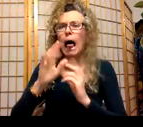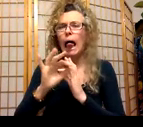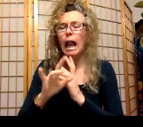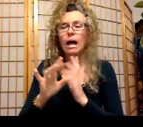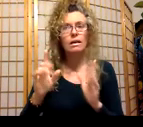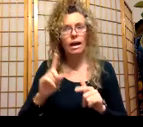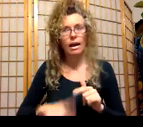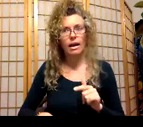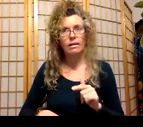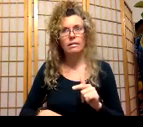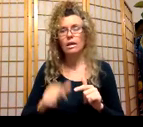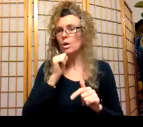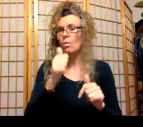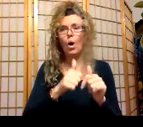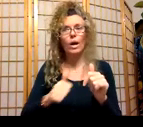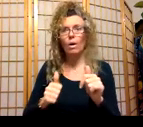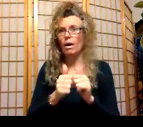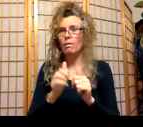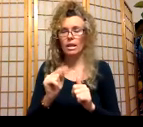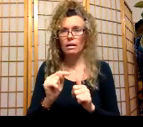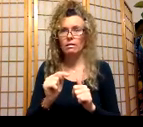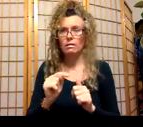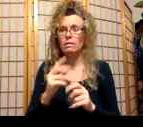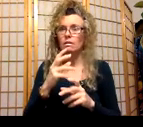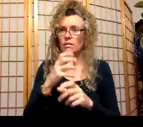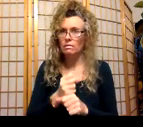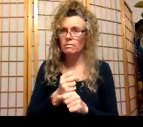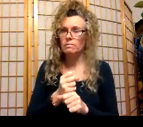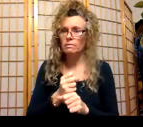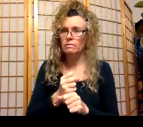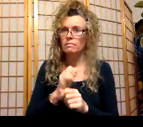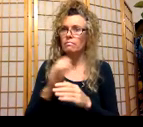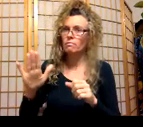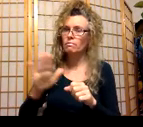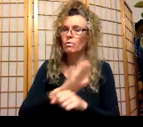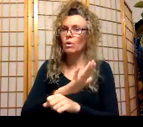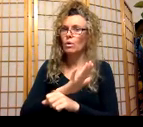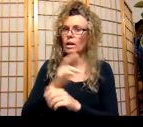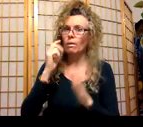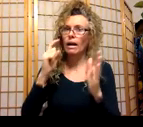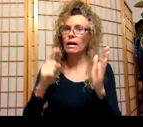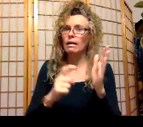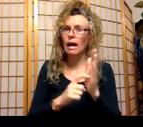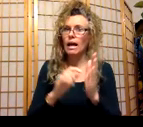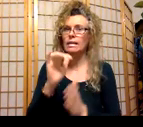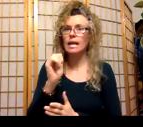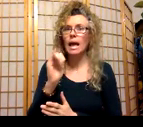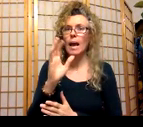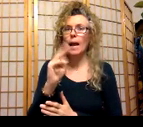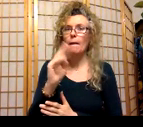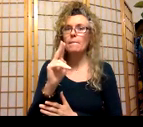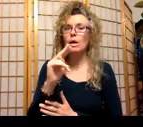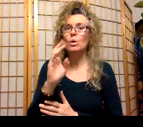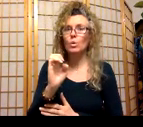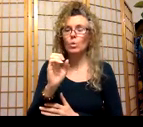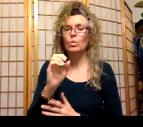you won't get away with it. To be concise, it's a fully recognized, immune state, beyond the grasp of any